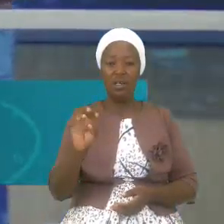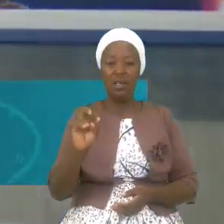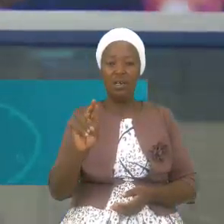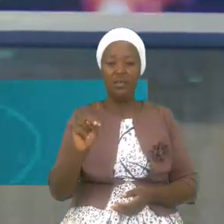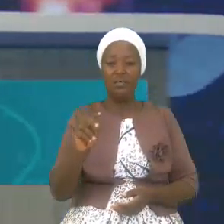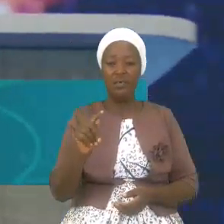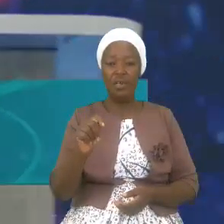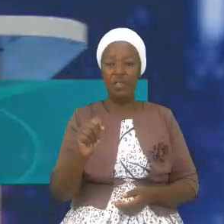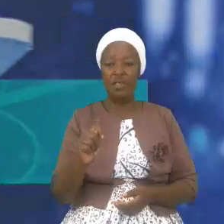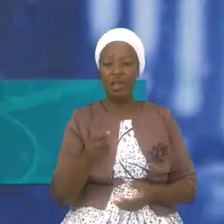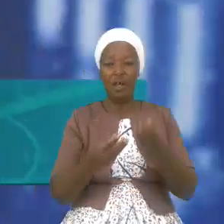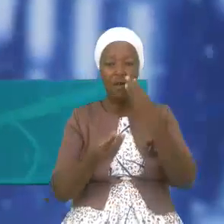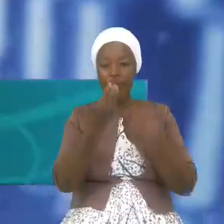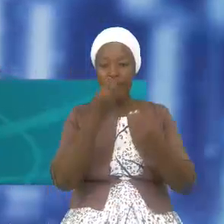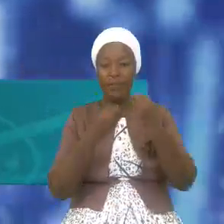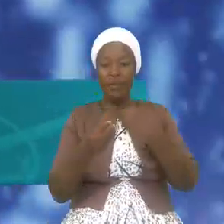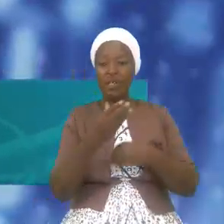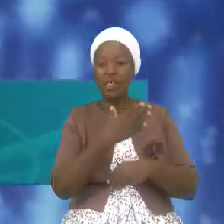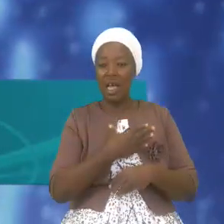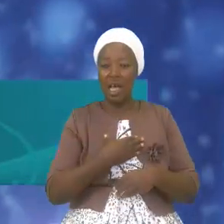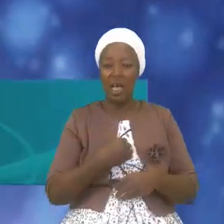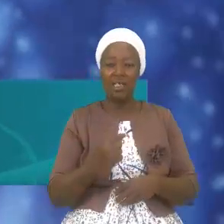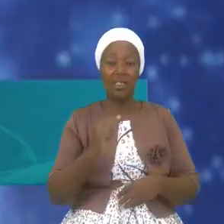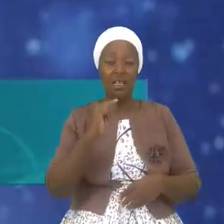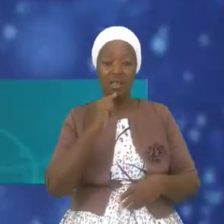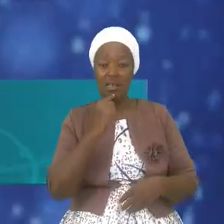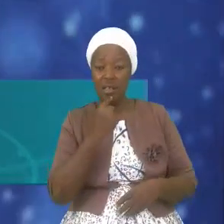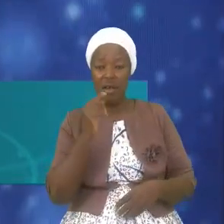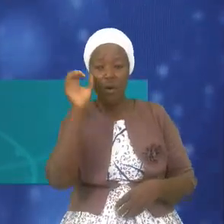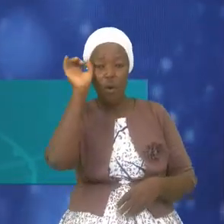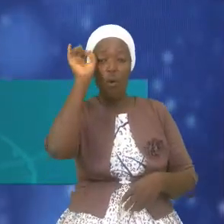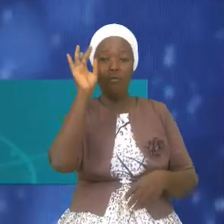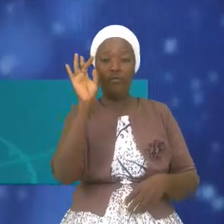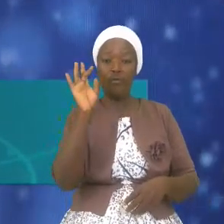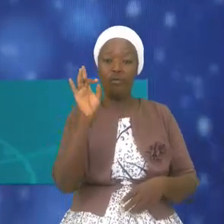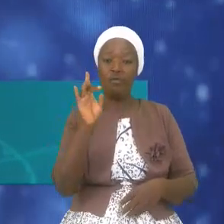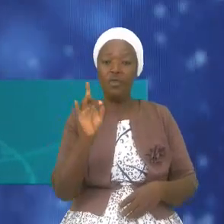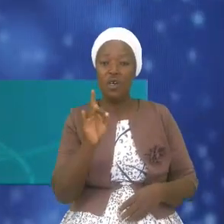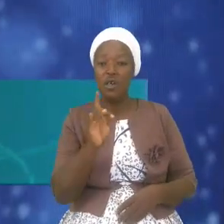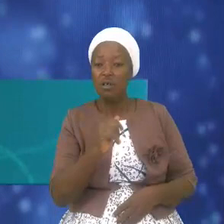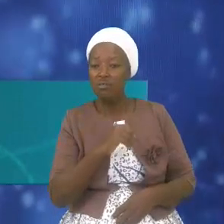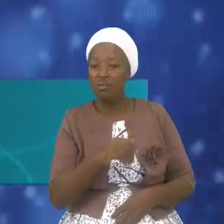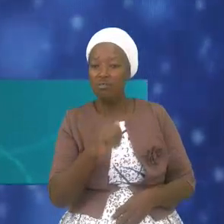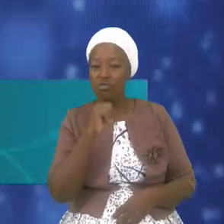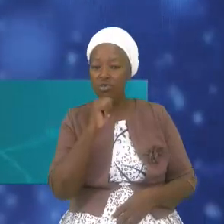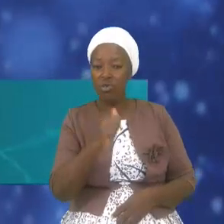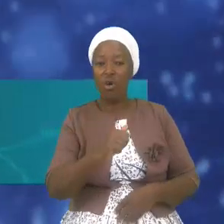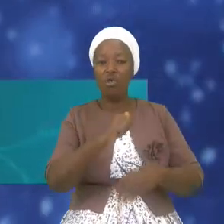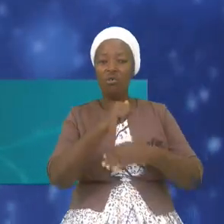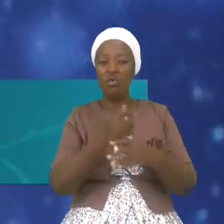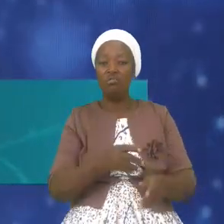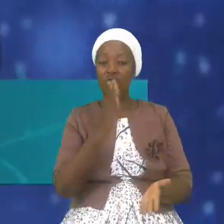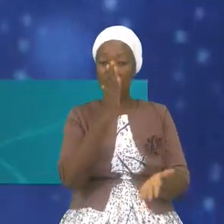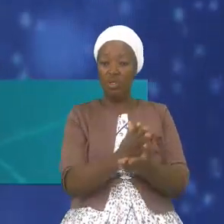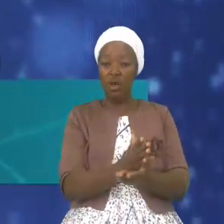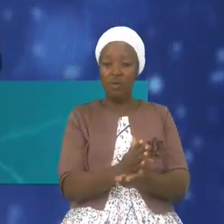find his feast. And it was irreverent. No respect, no regard for